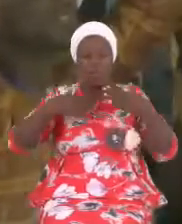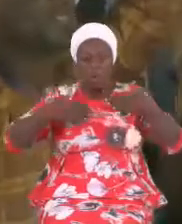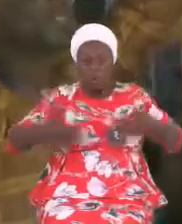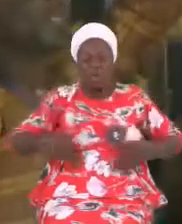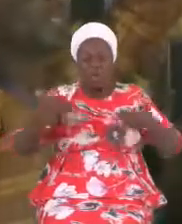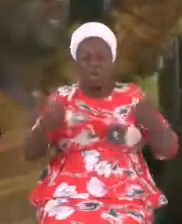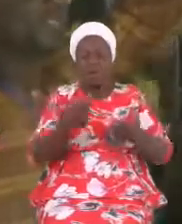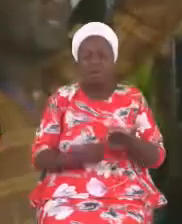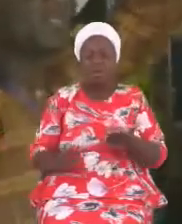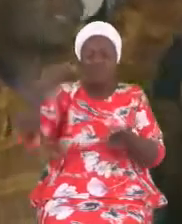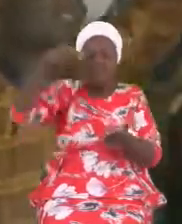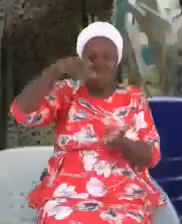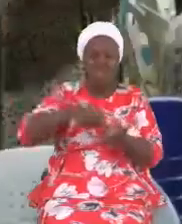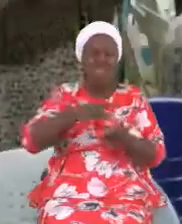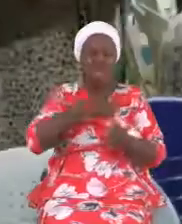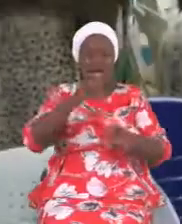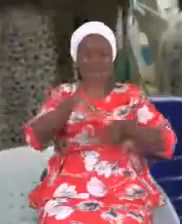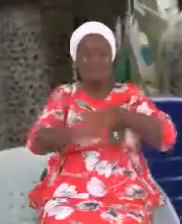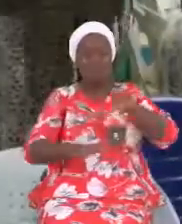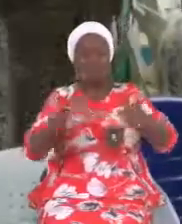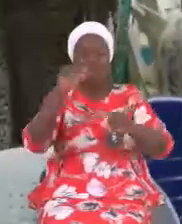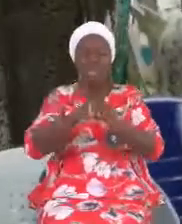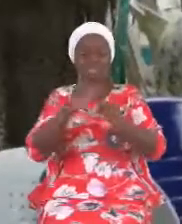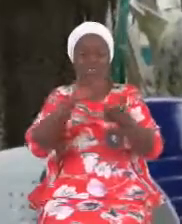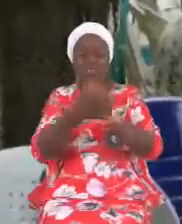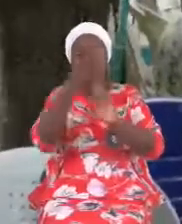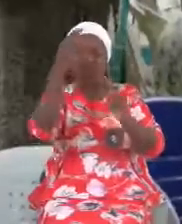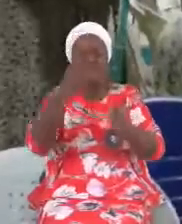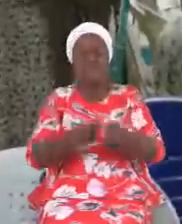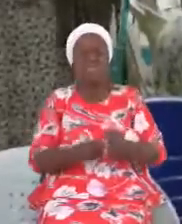and walk in Jesus' name.